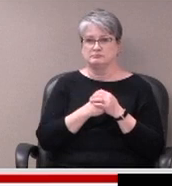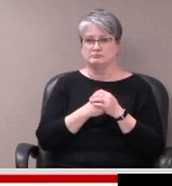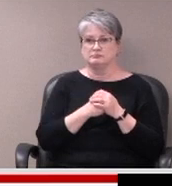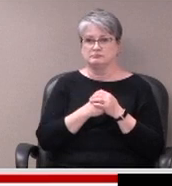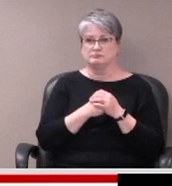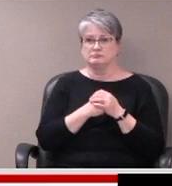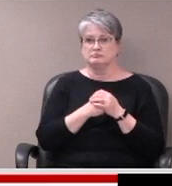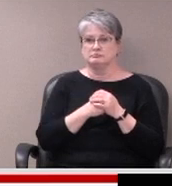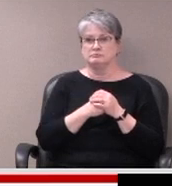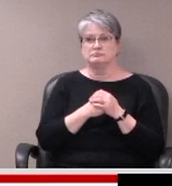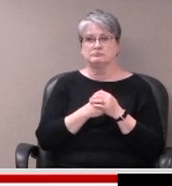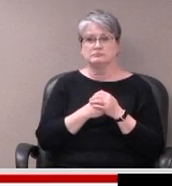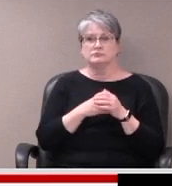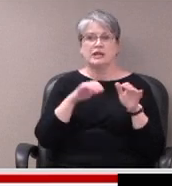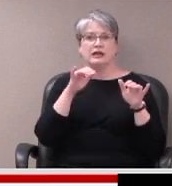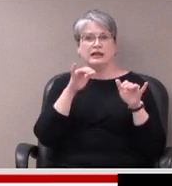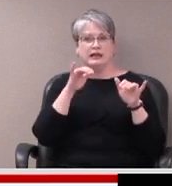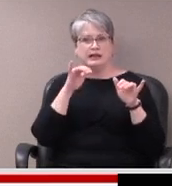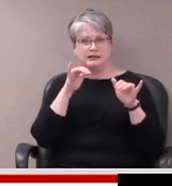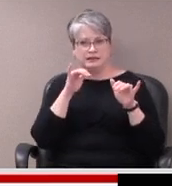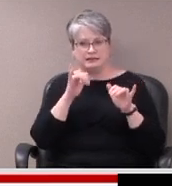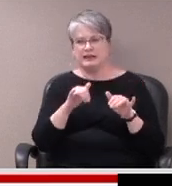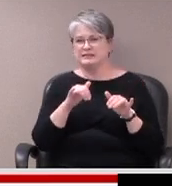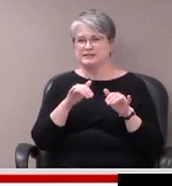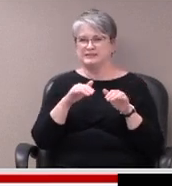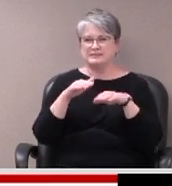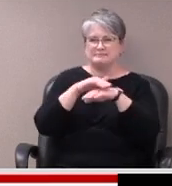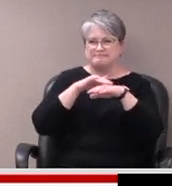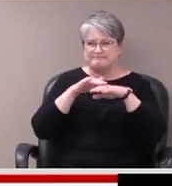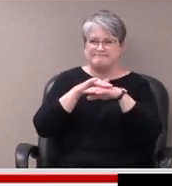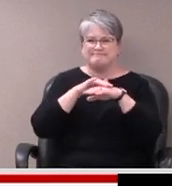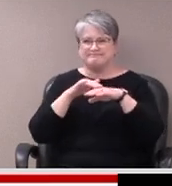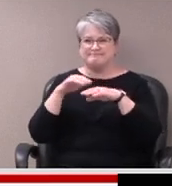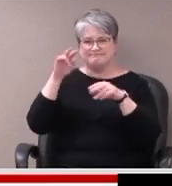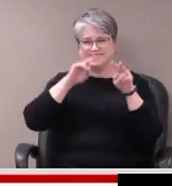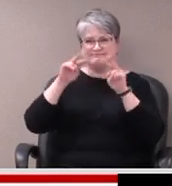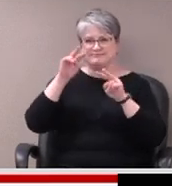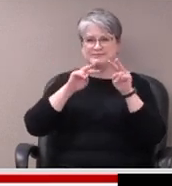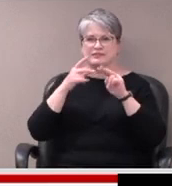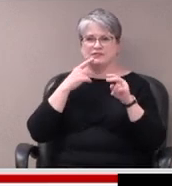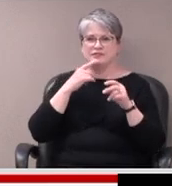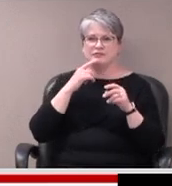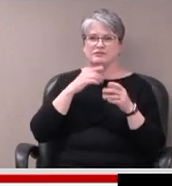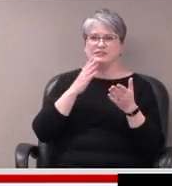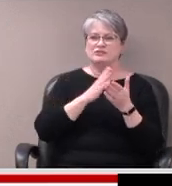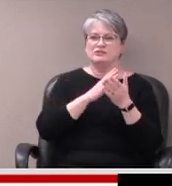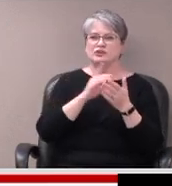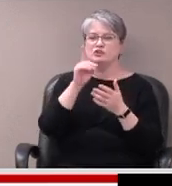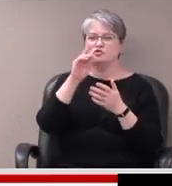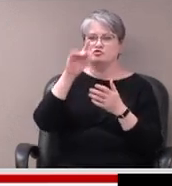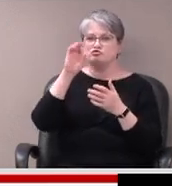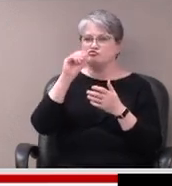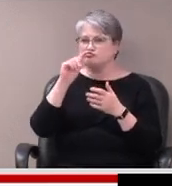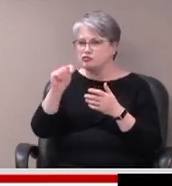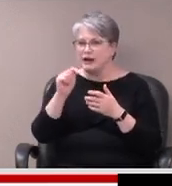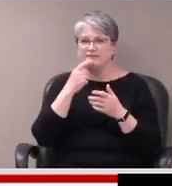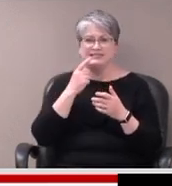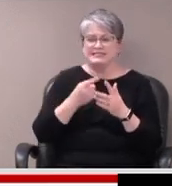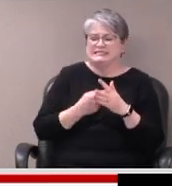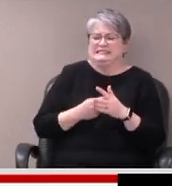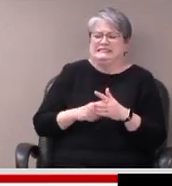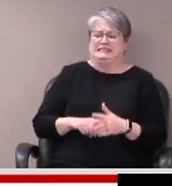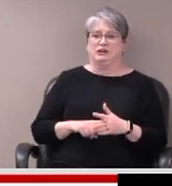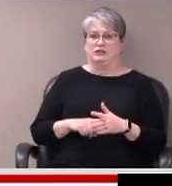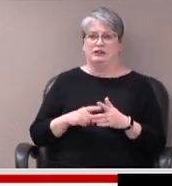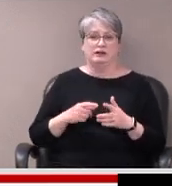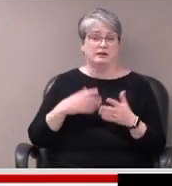This is just a high overview of the status of, again, the draft budget. It is very preliminary.